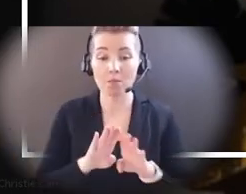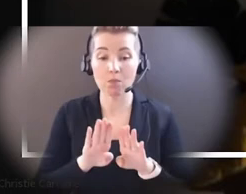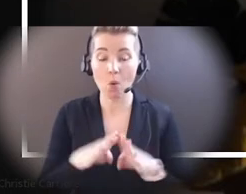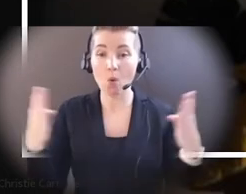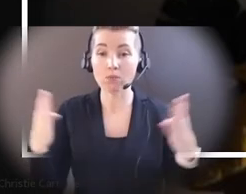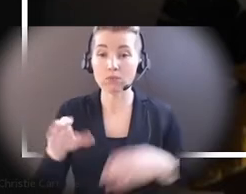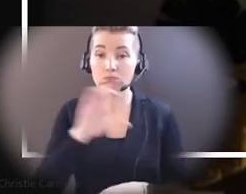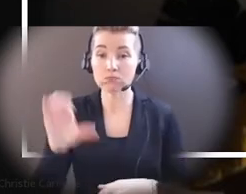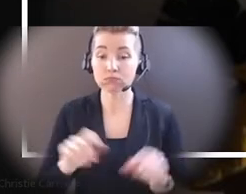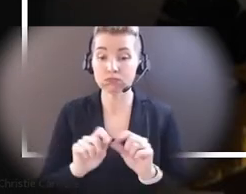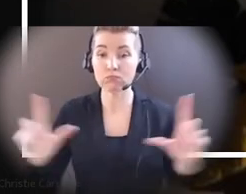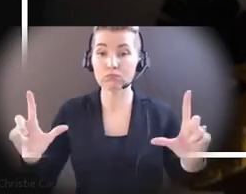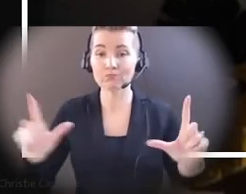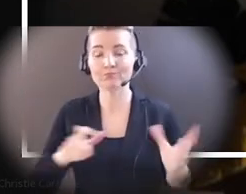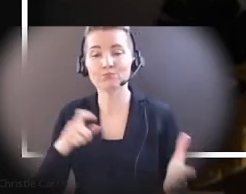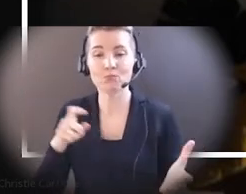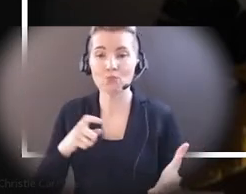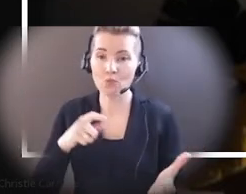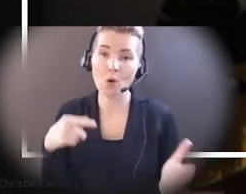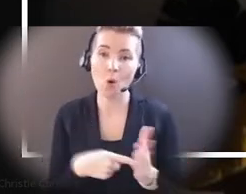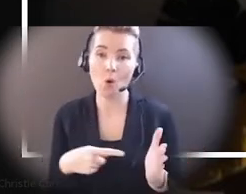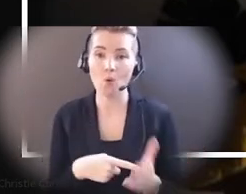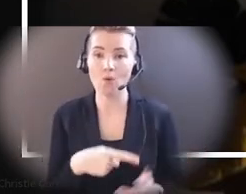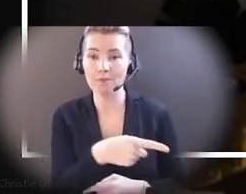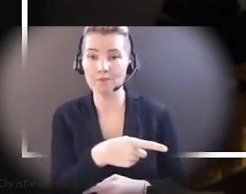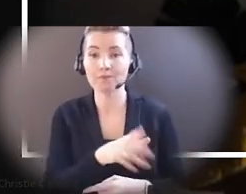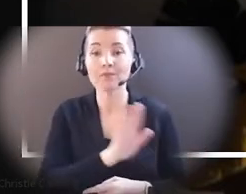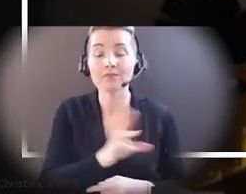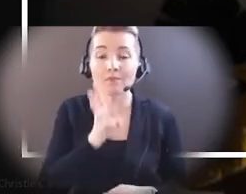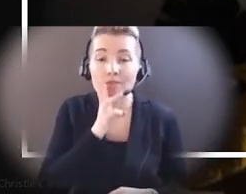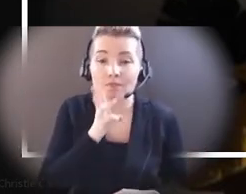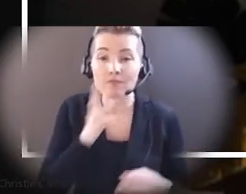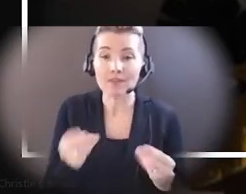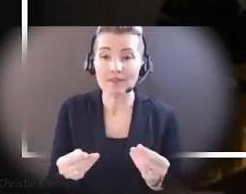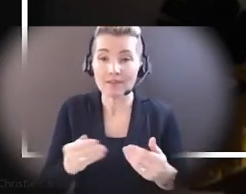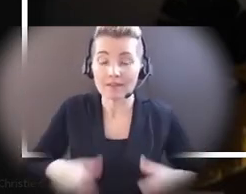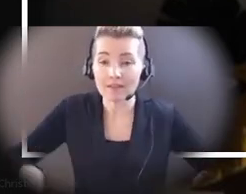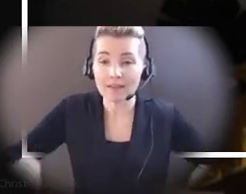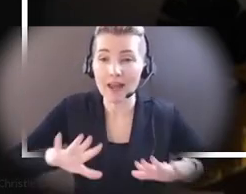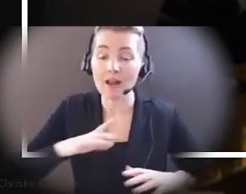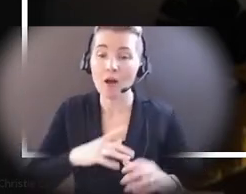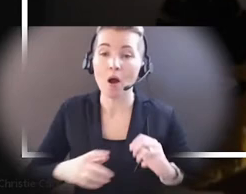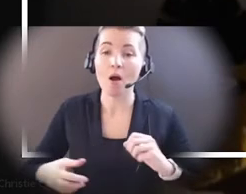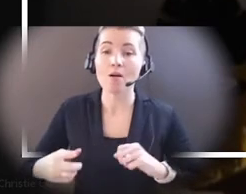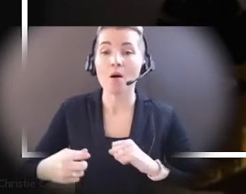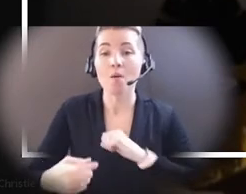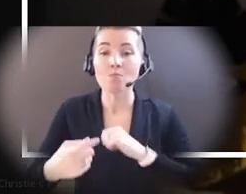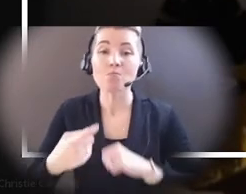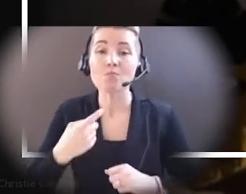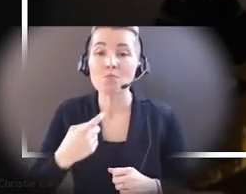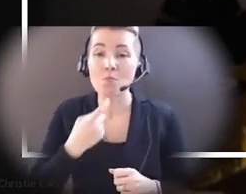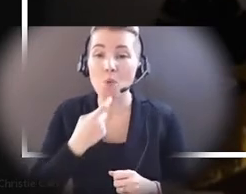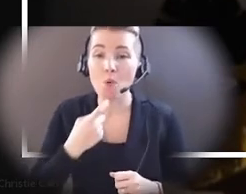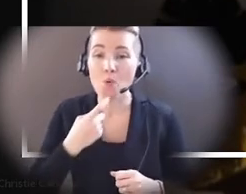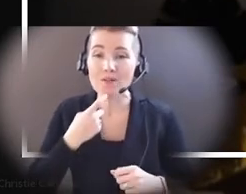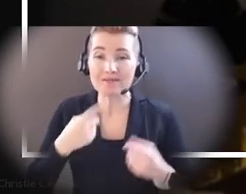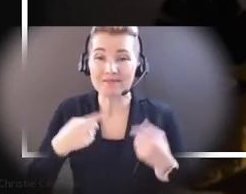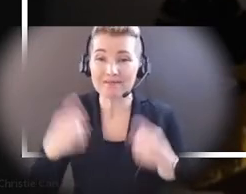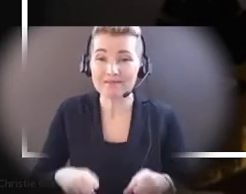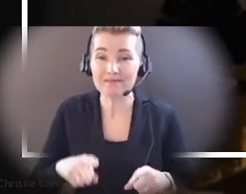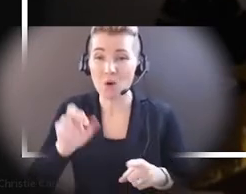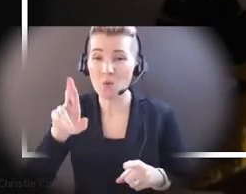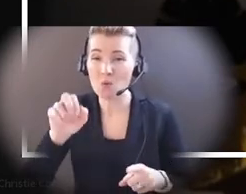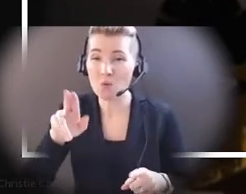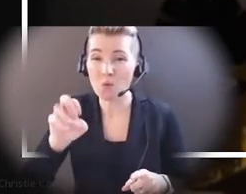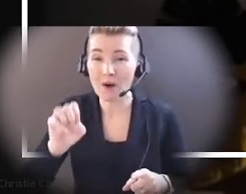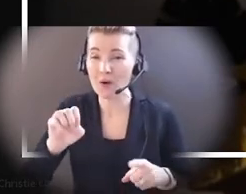are all indebted to those peoples and communities whose waters and lands have been poisoned as a result of the extraction of metals and rare earth elements required